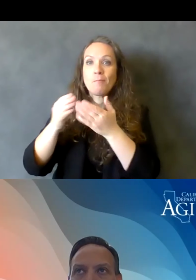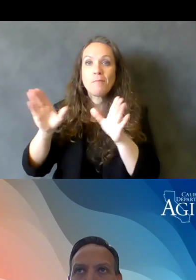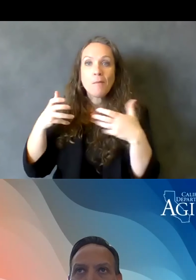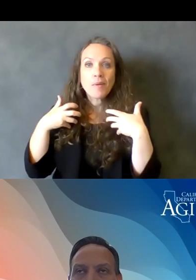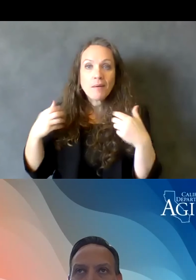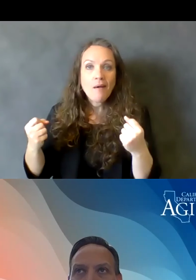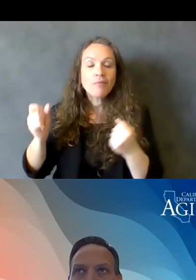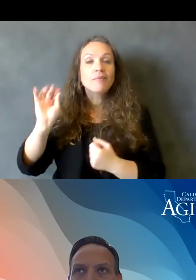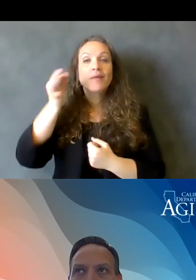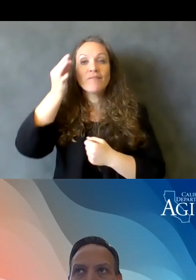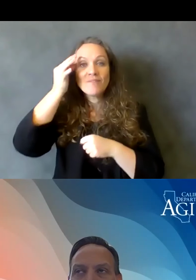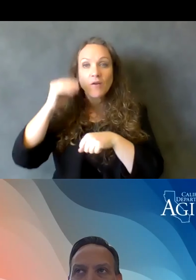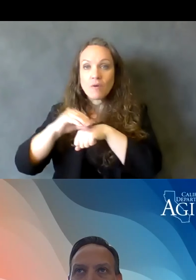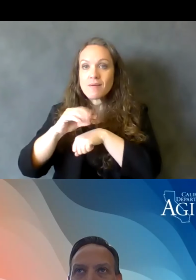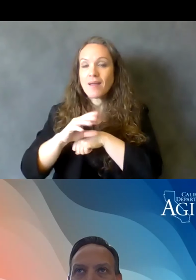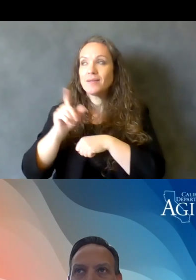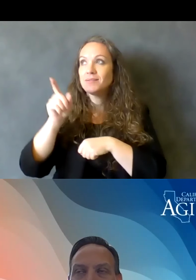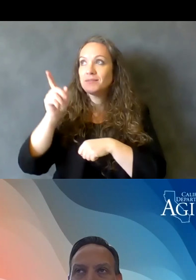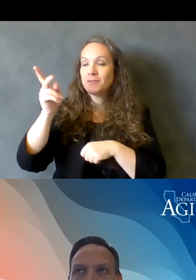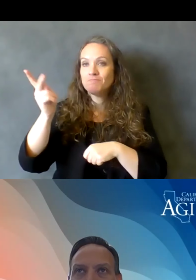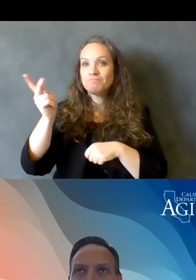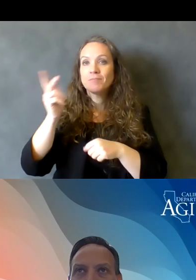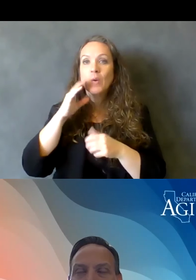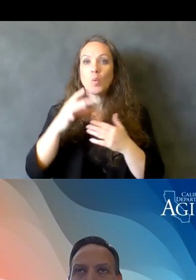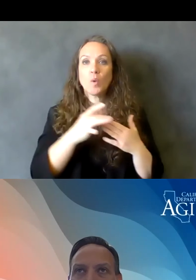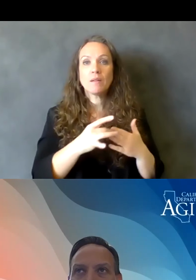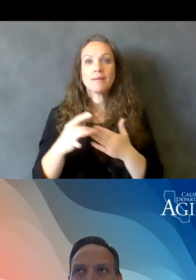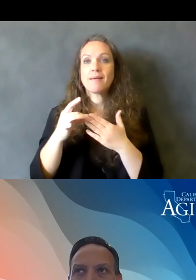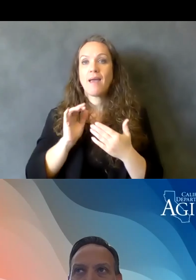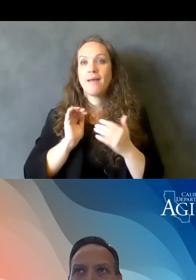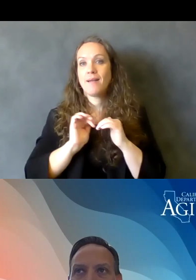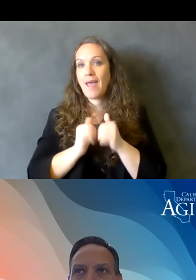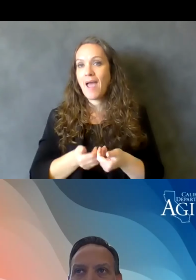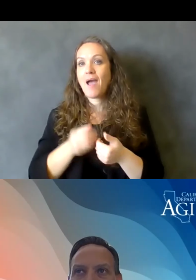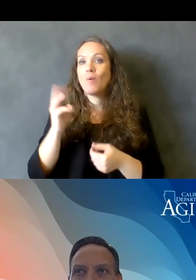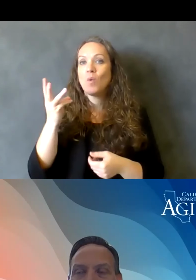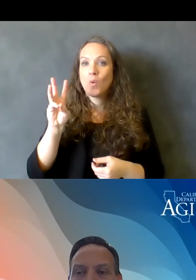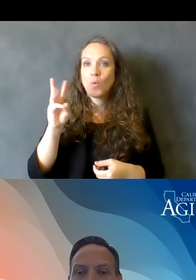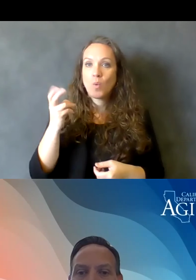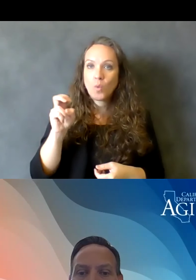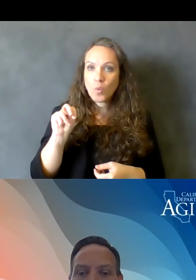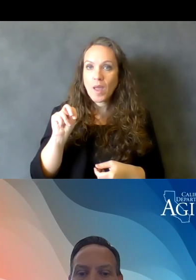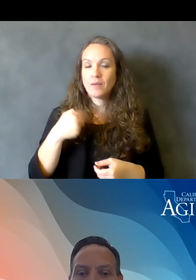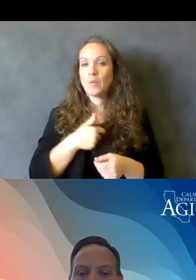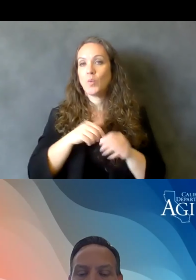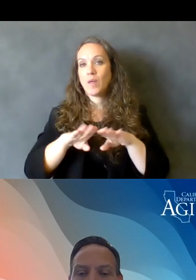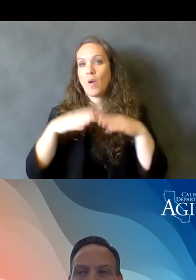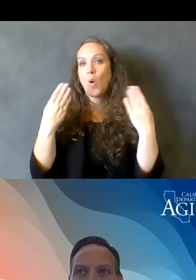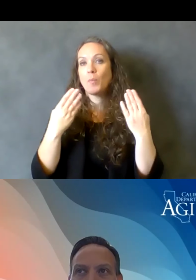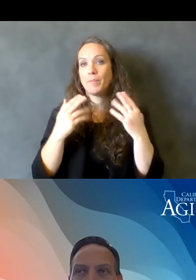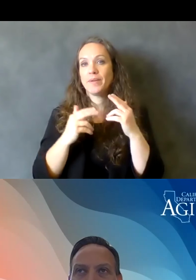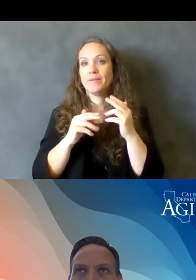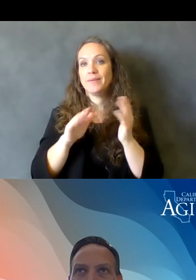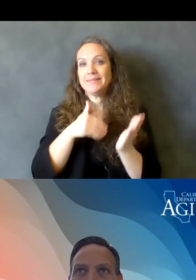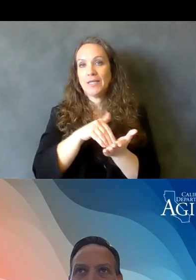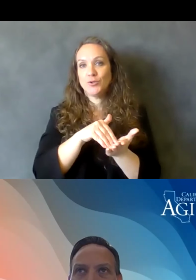guidance to guide how and when we reopen facilities. So,